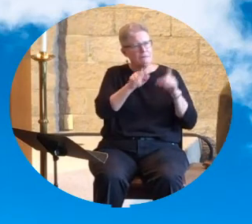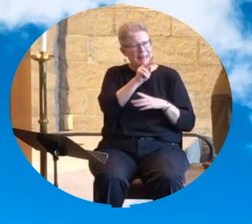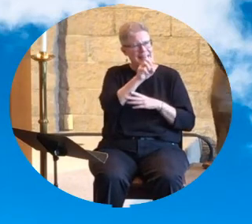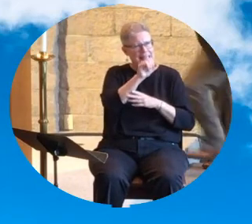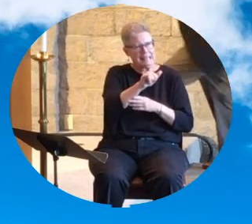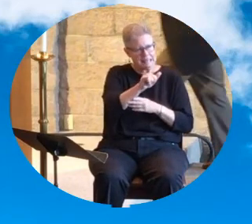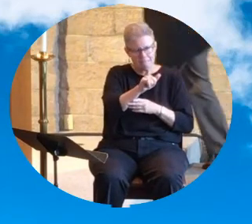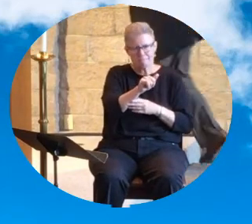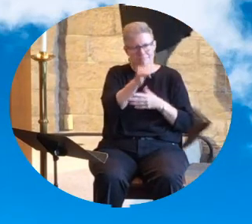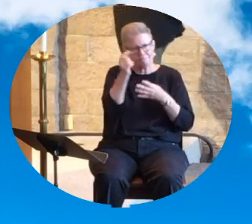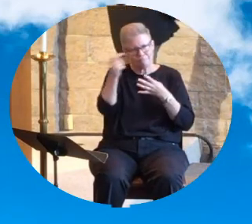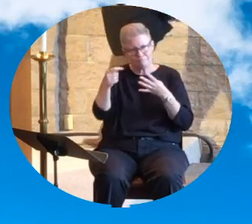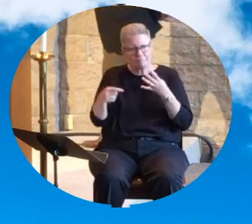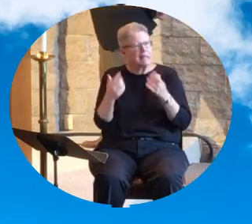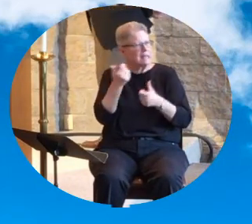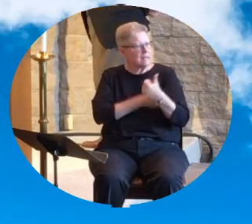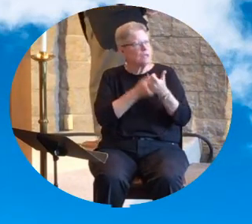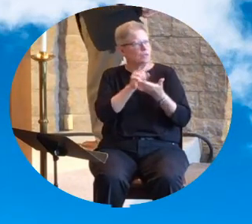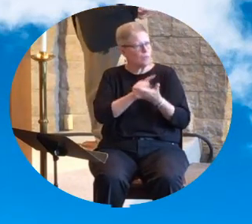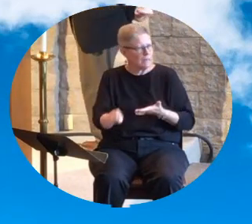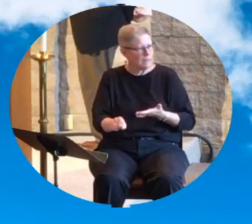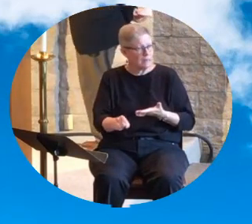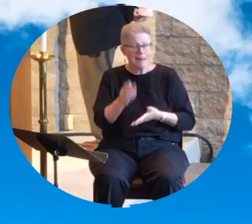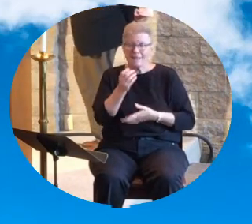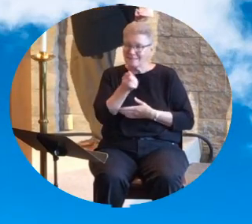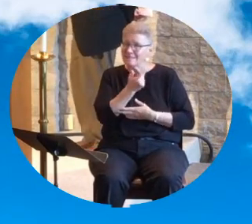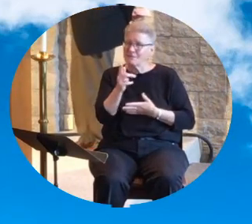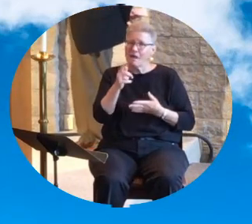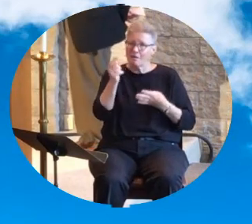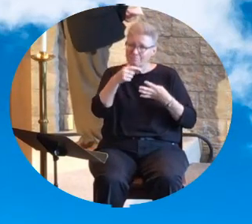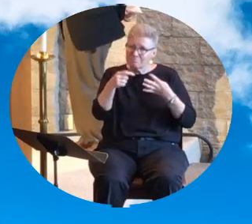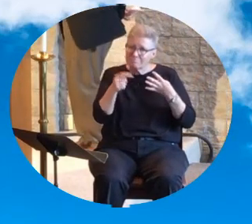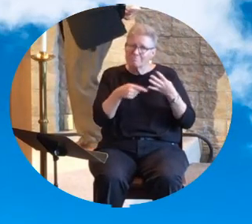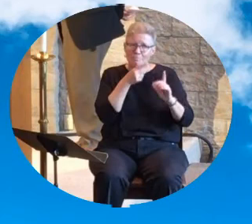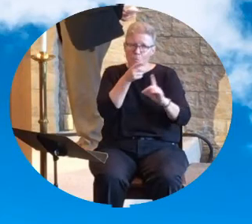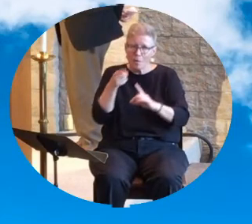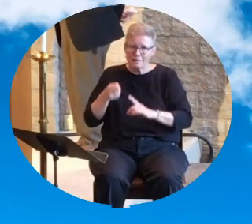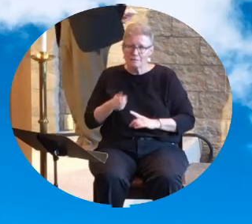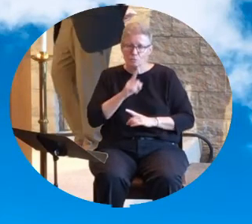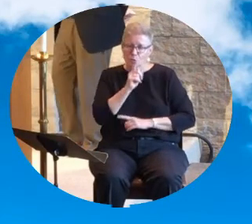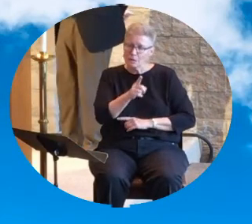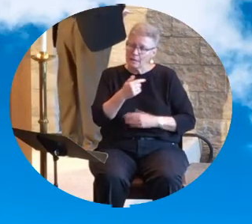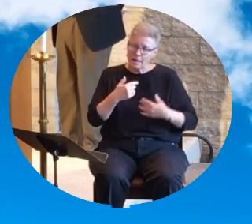tell you that several of these keys have had a profound effect on my life.